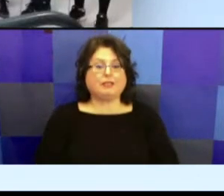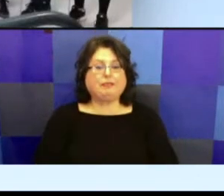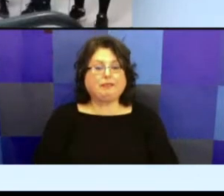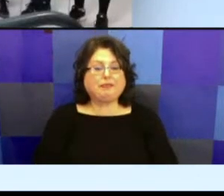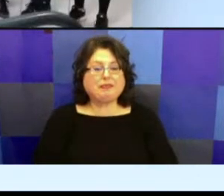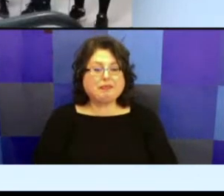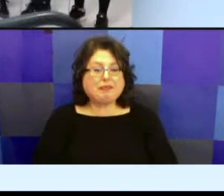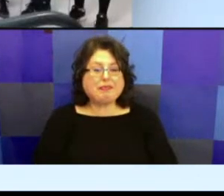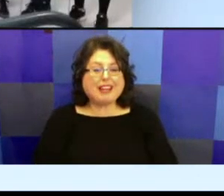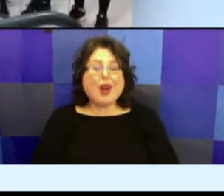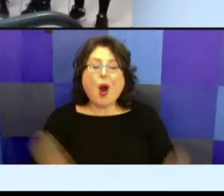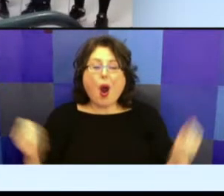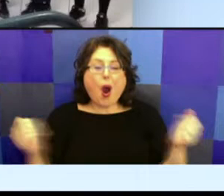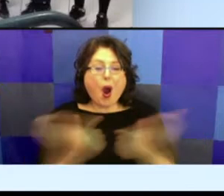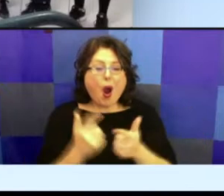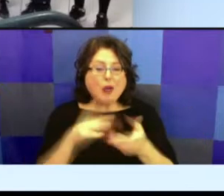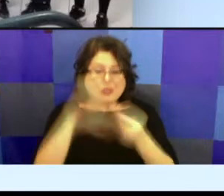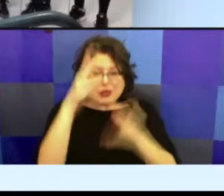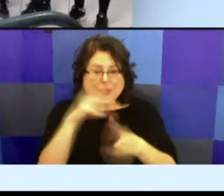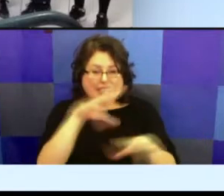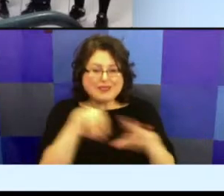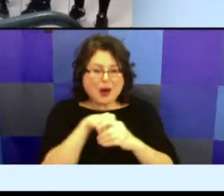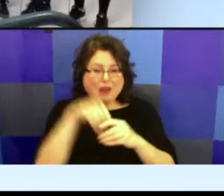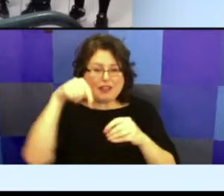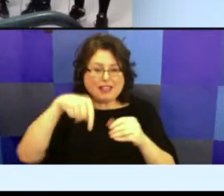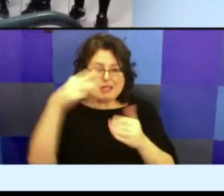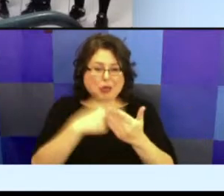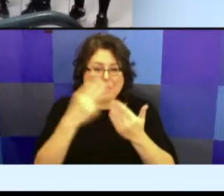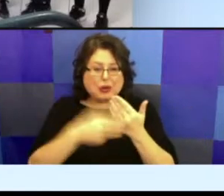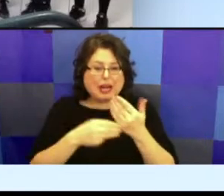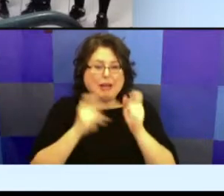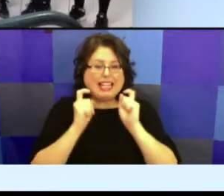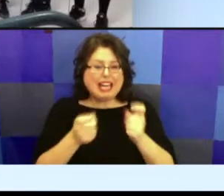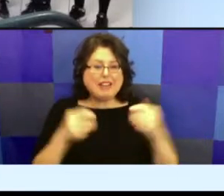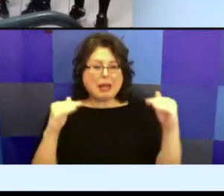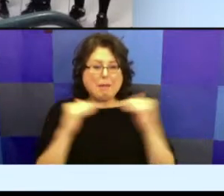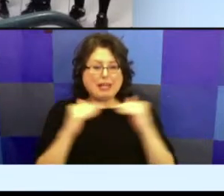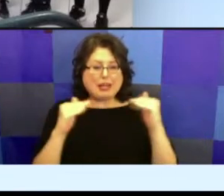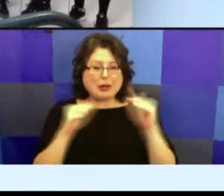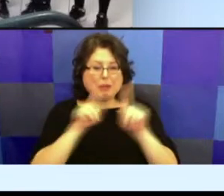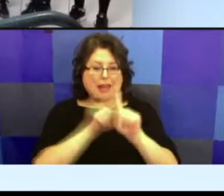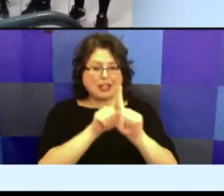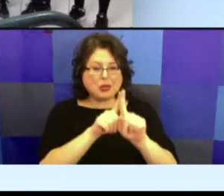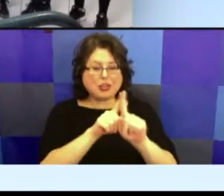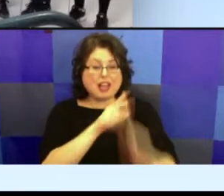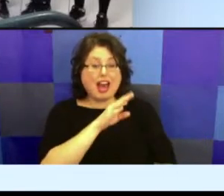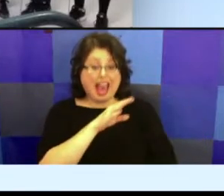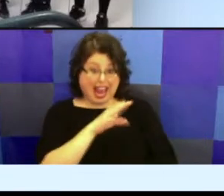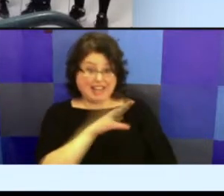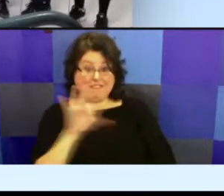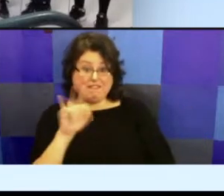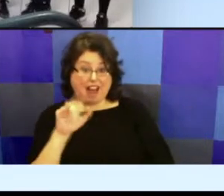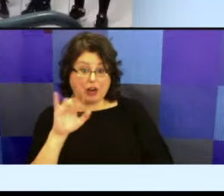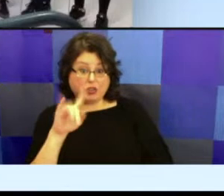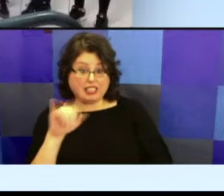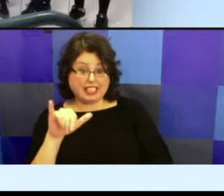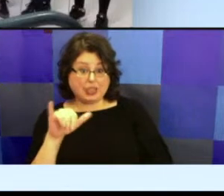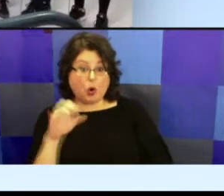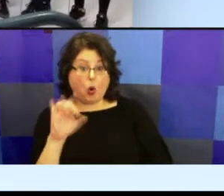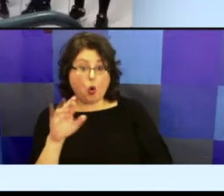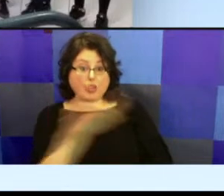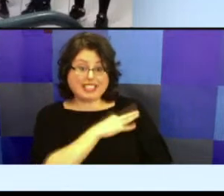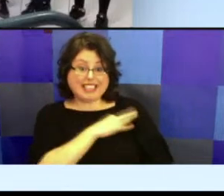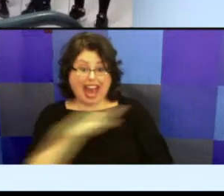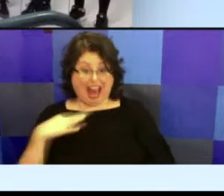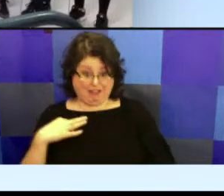So all students enter our program are given peer mentors and faculty or staff mentors their first year. They are in